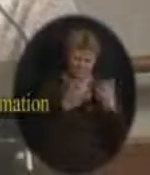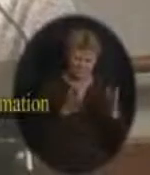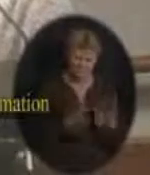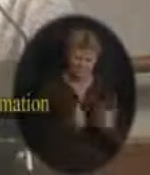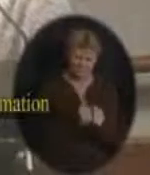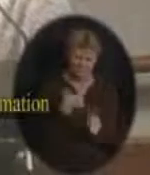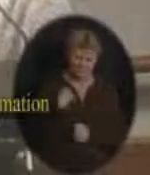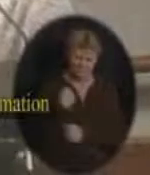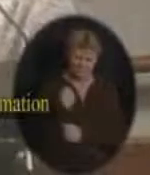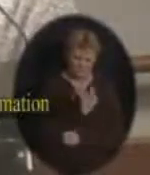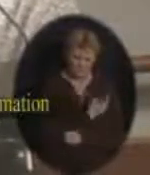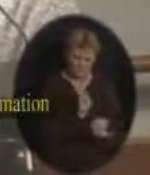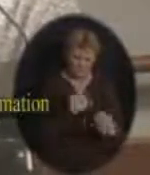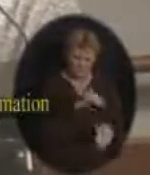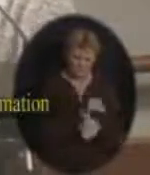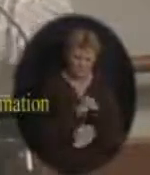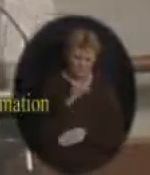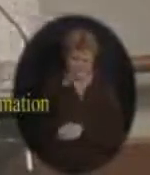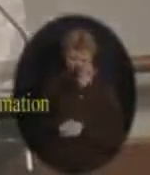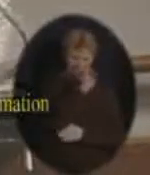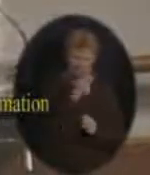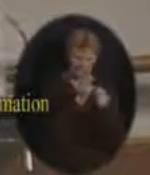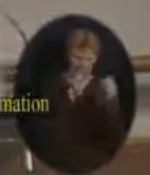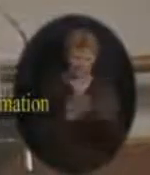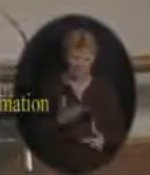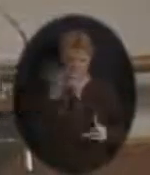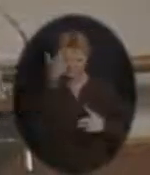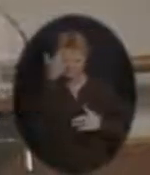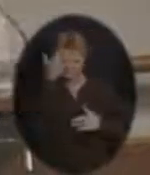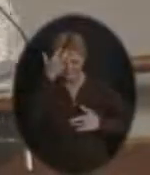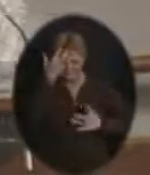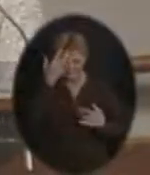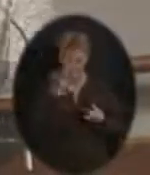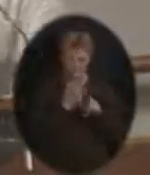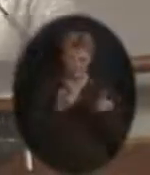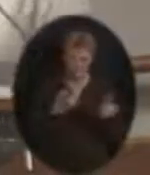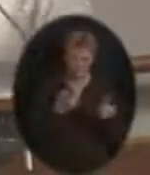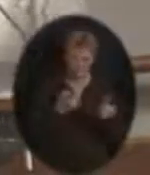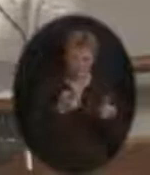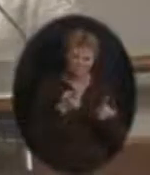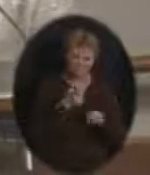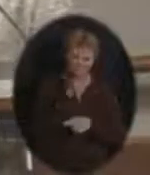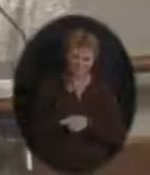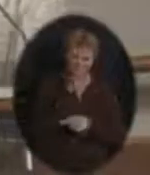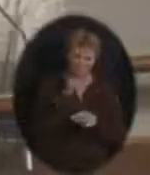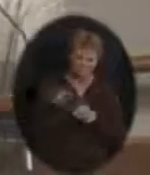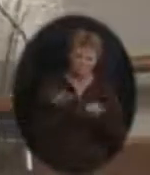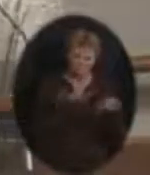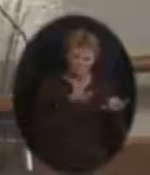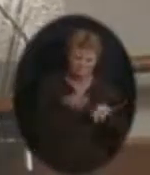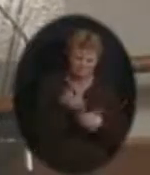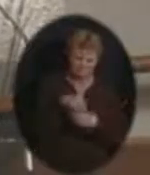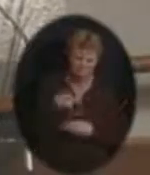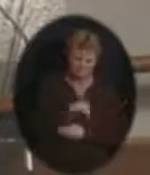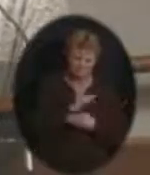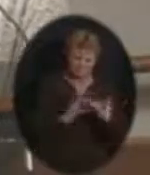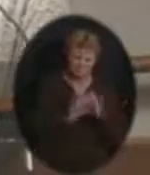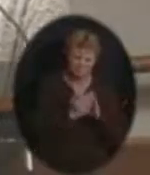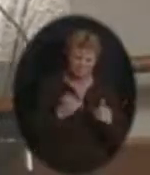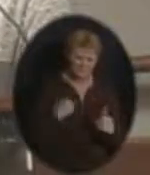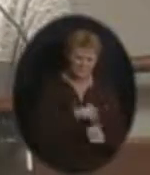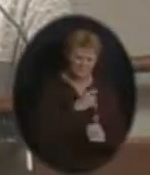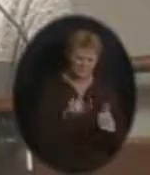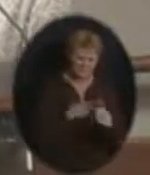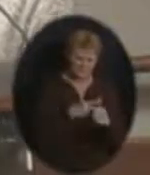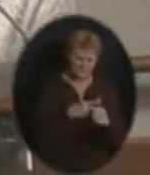whatever the bug is that's been going around our community. And so our first award person that we're